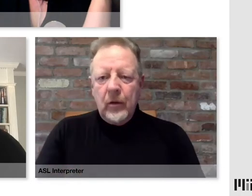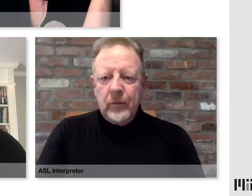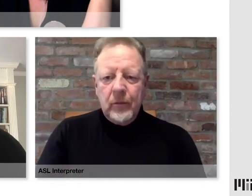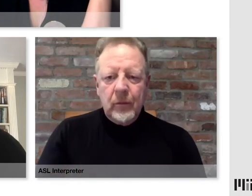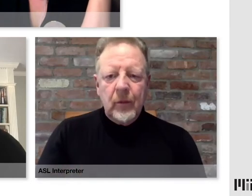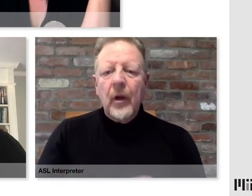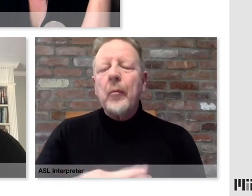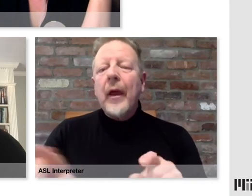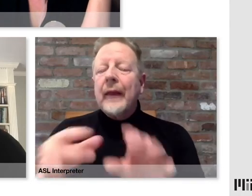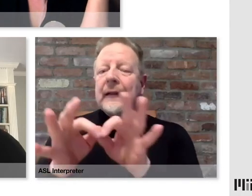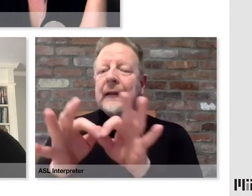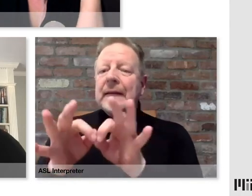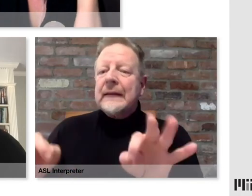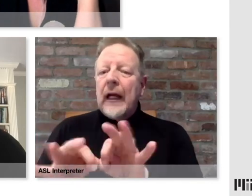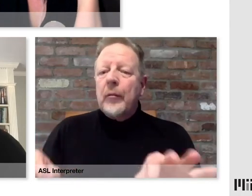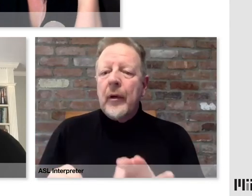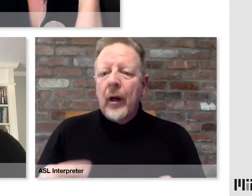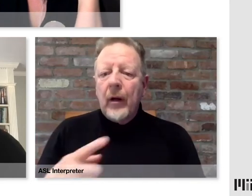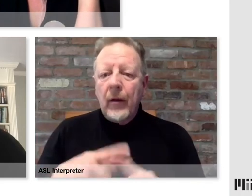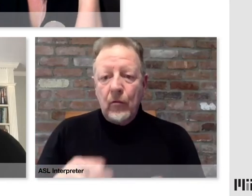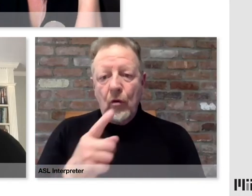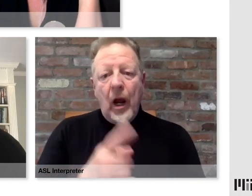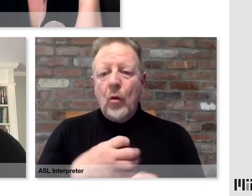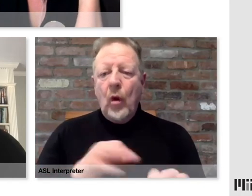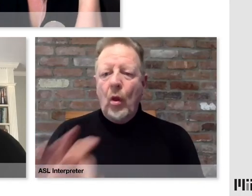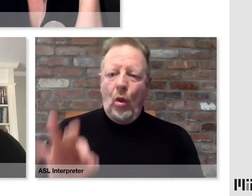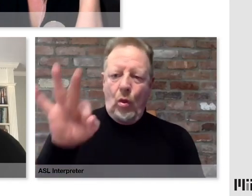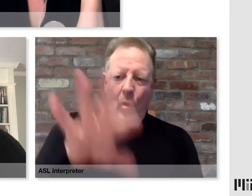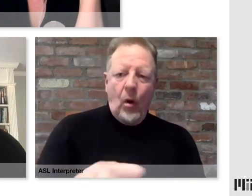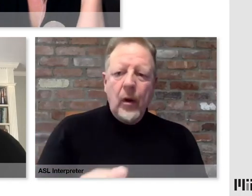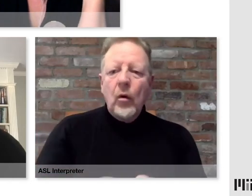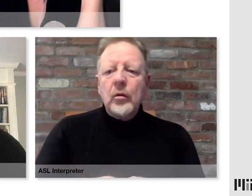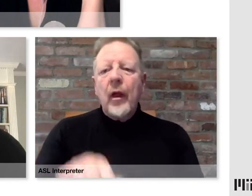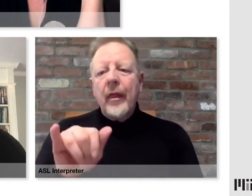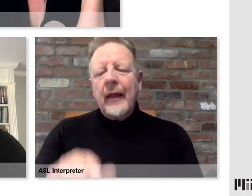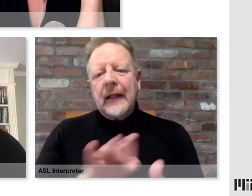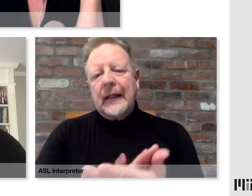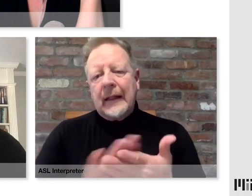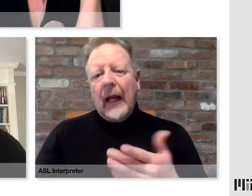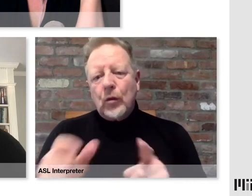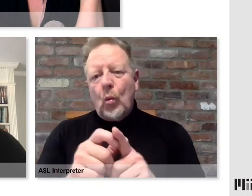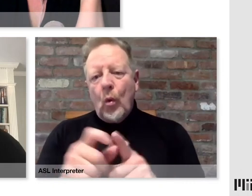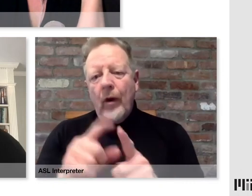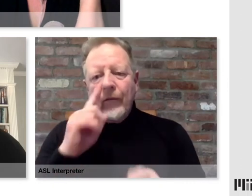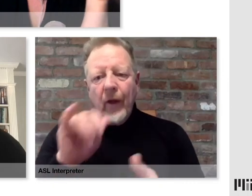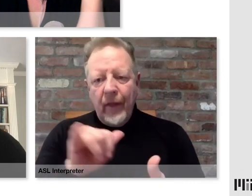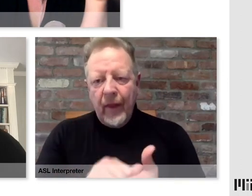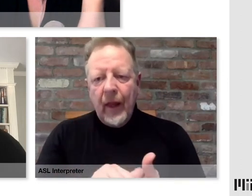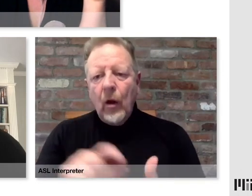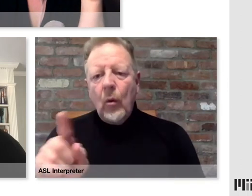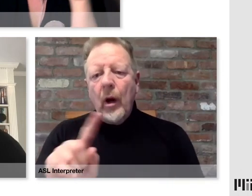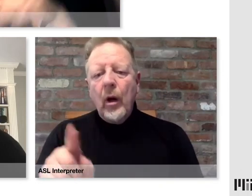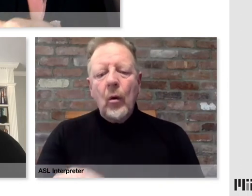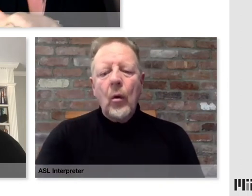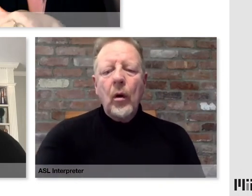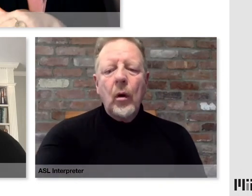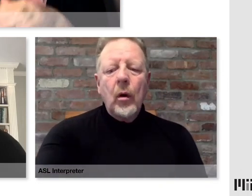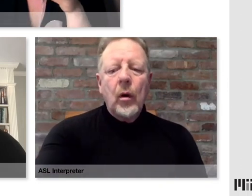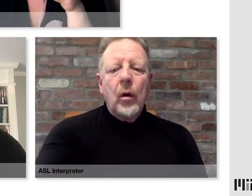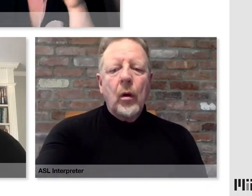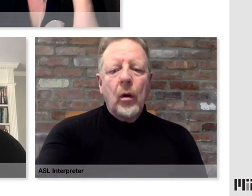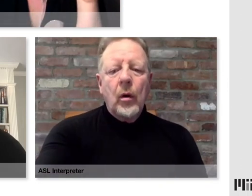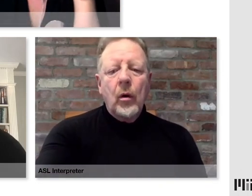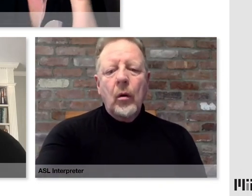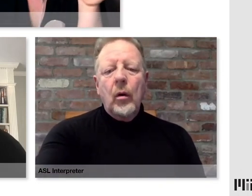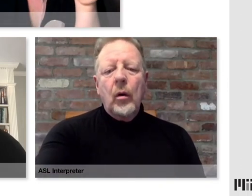statement of the forked tongue? I just want to put that in there because that's such a nice word for that. Where while you have like